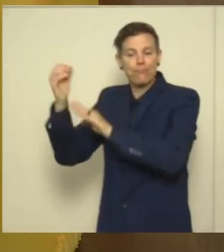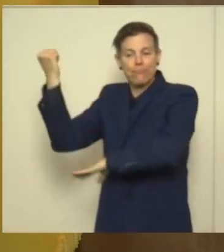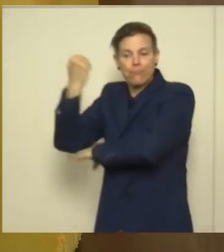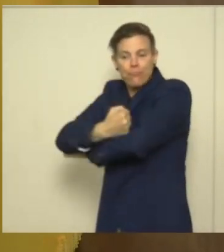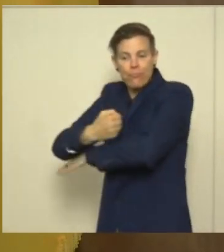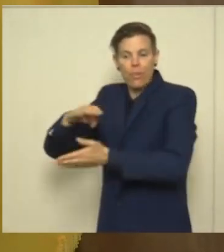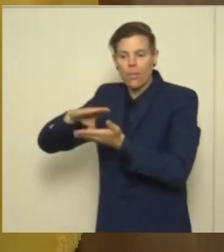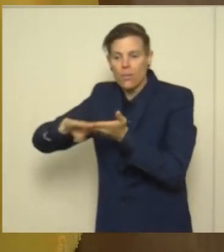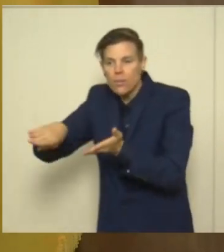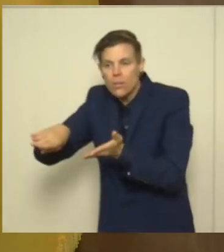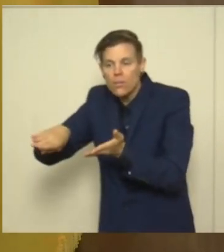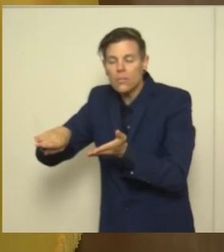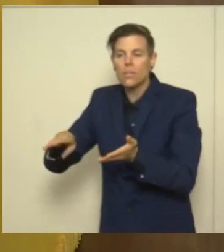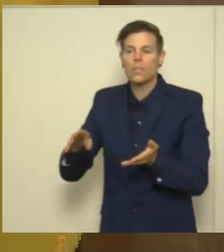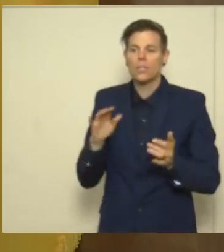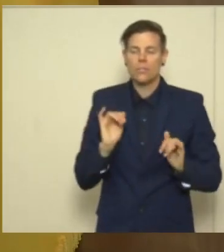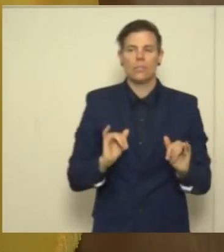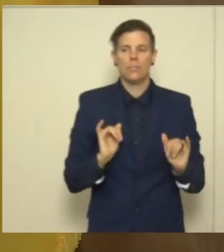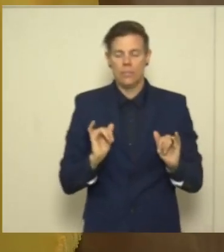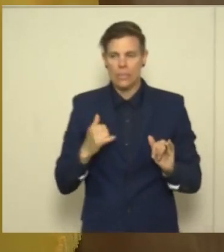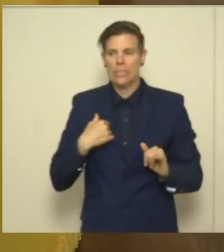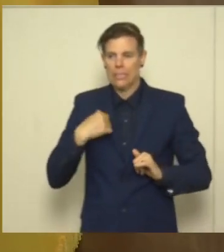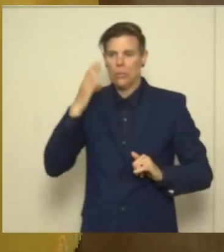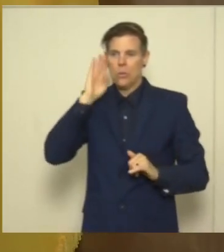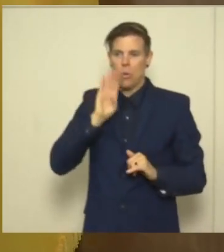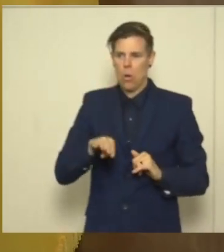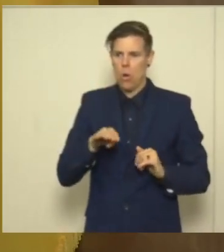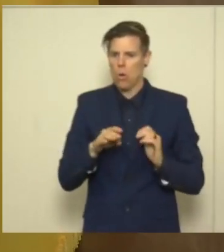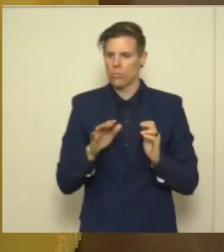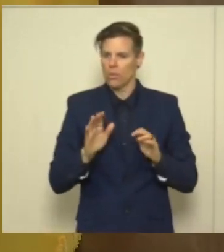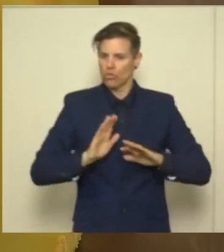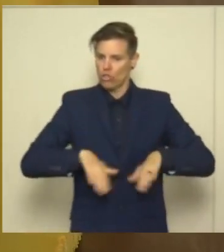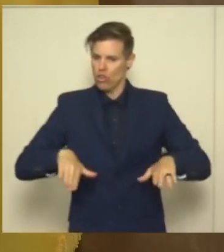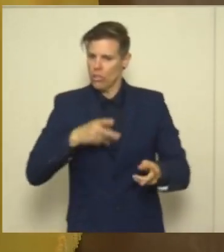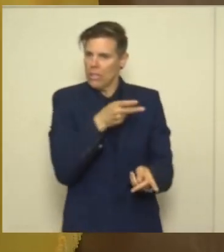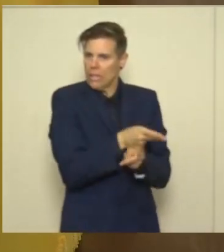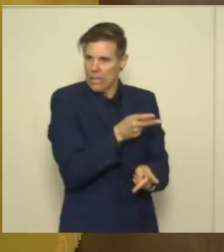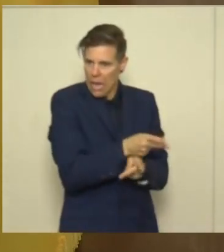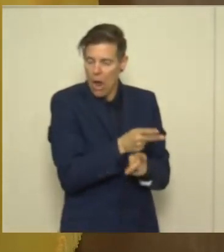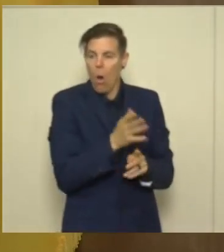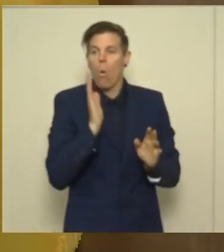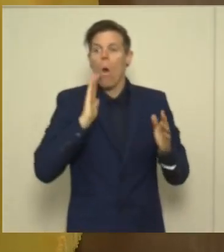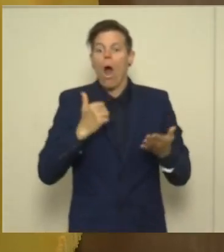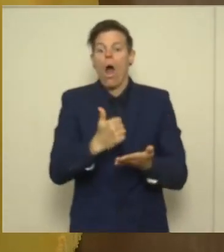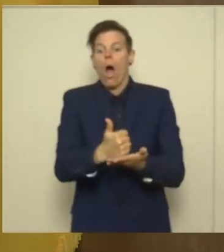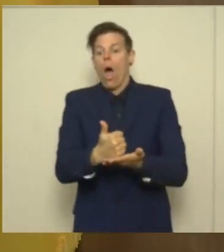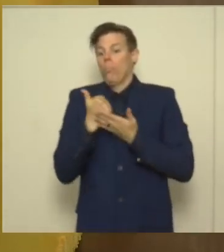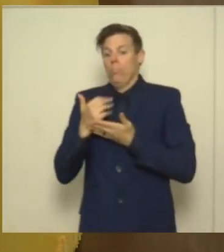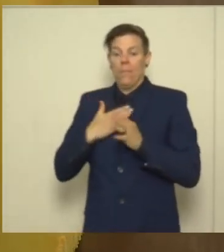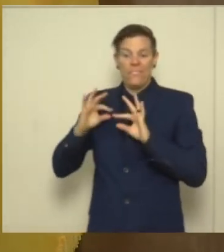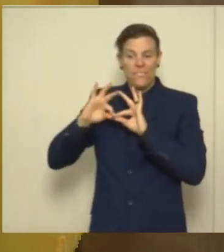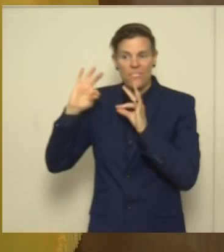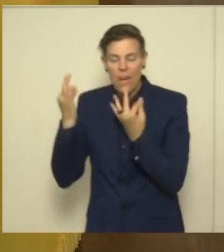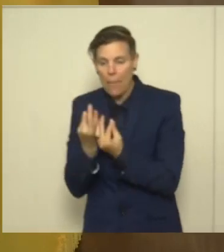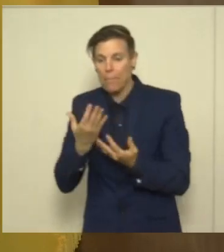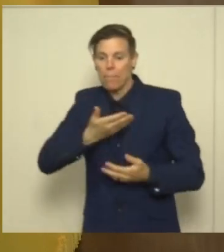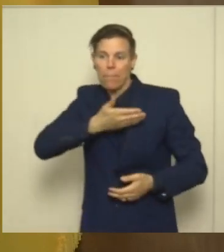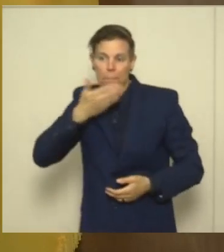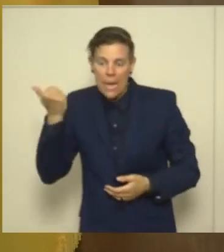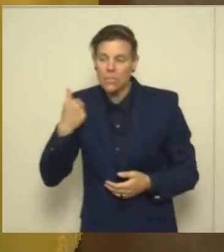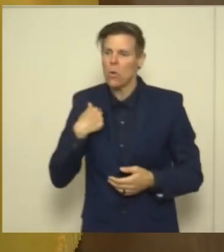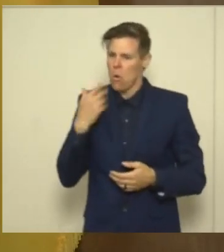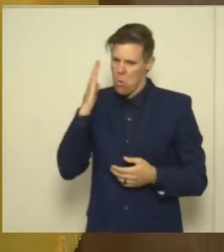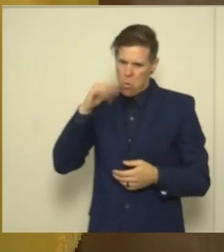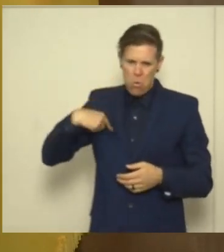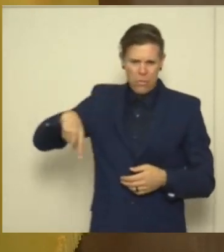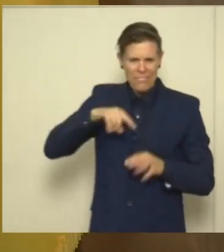amendment, change to childcare, I added that, will help so many families like us out there who are working to give their kids a